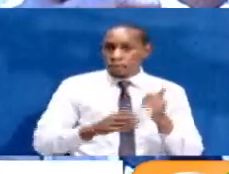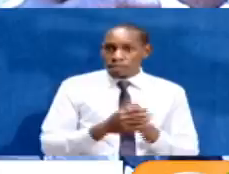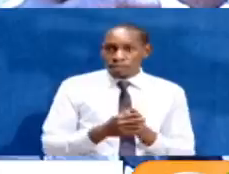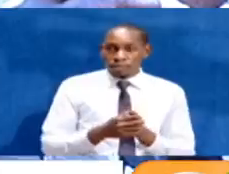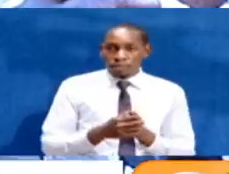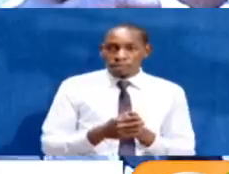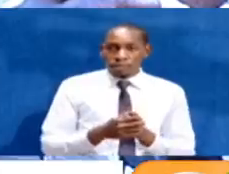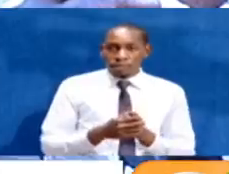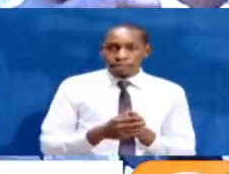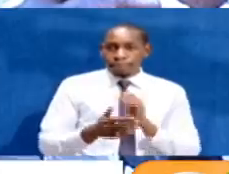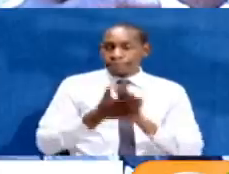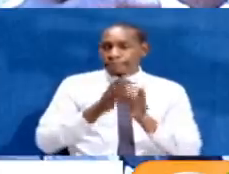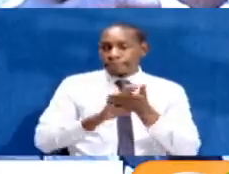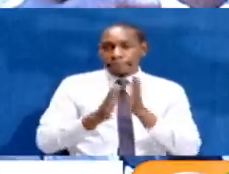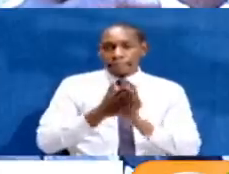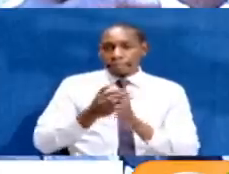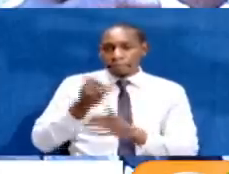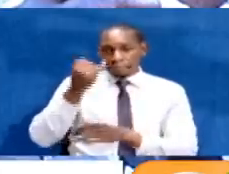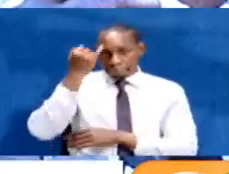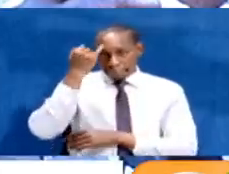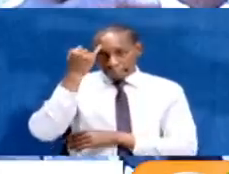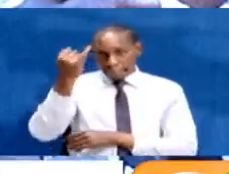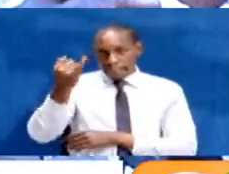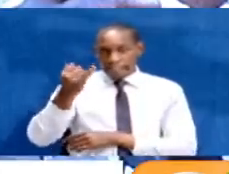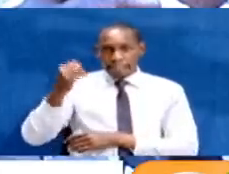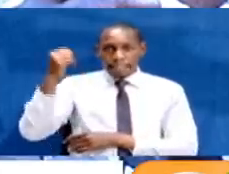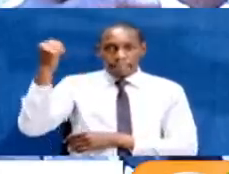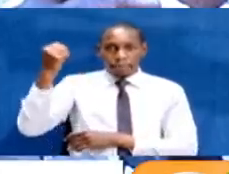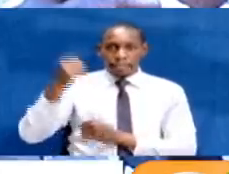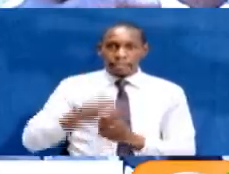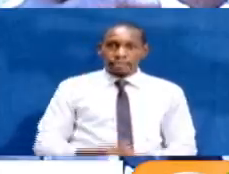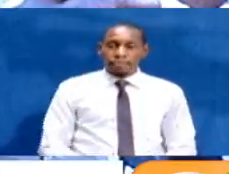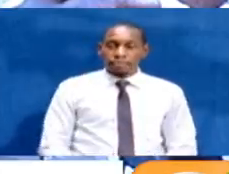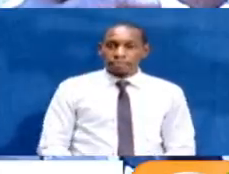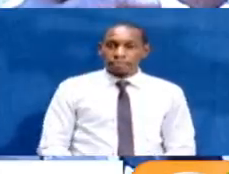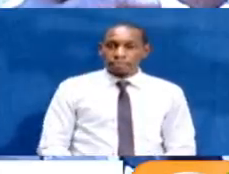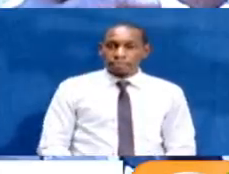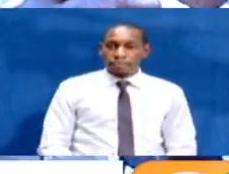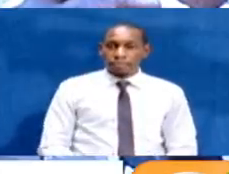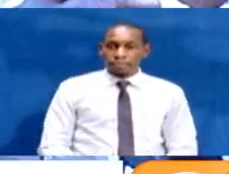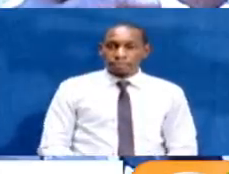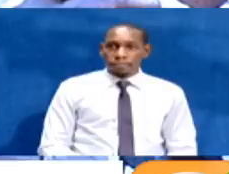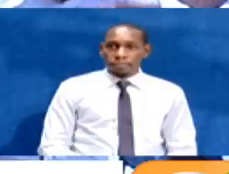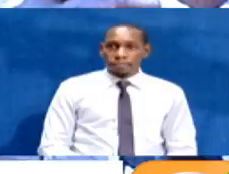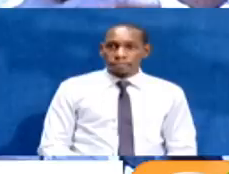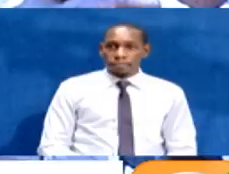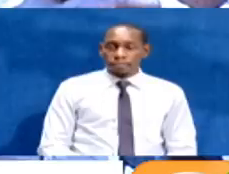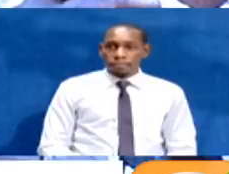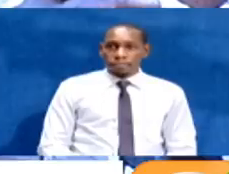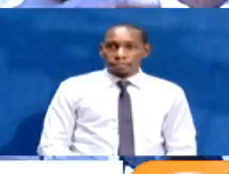the absence of principle in our politics. So it's